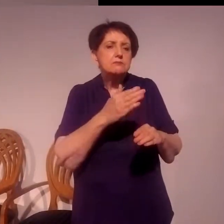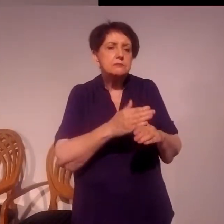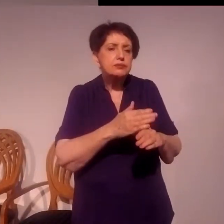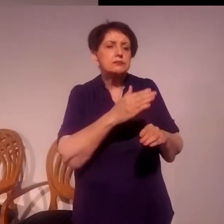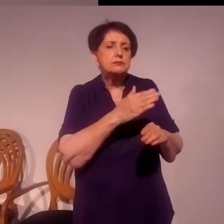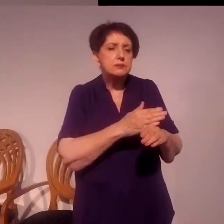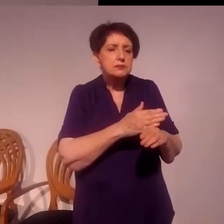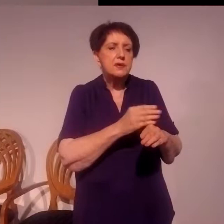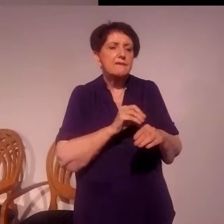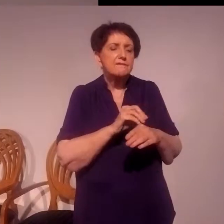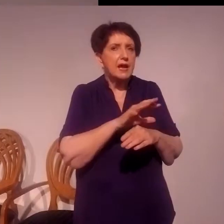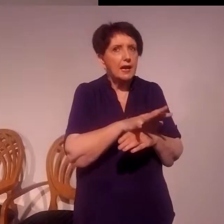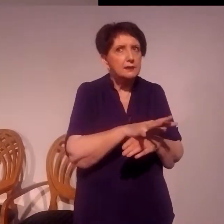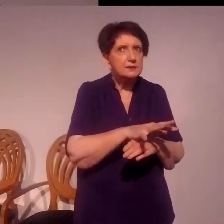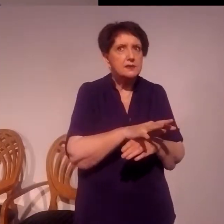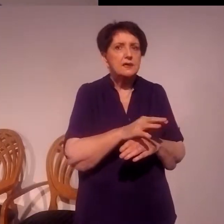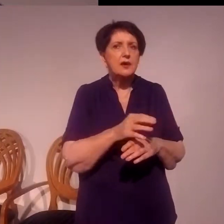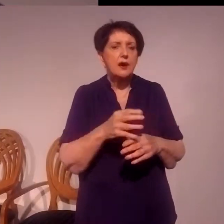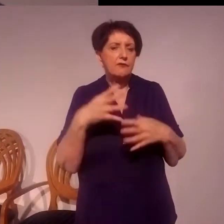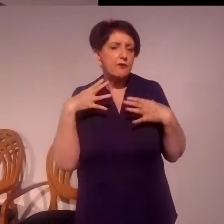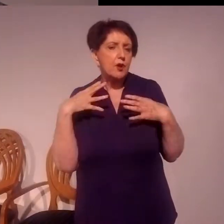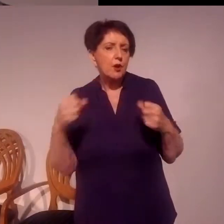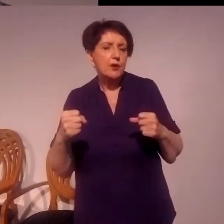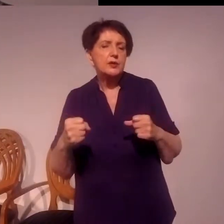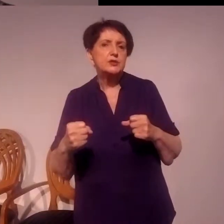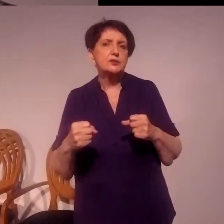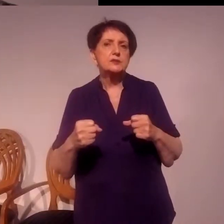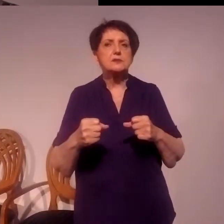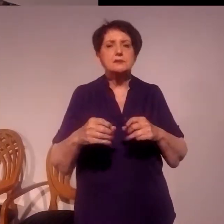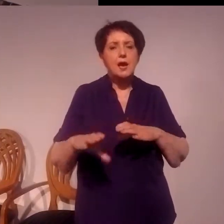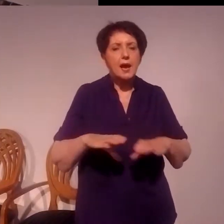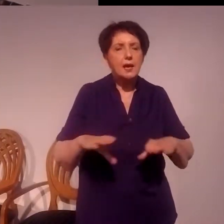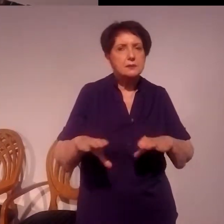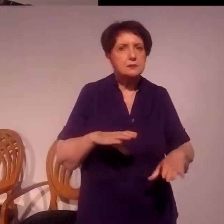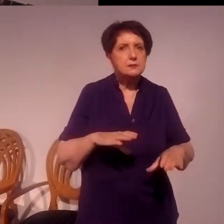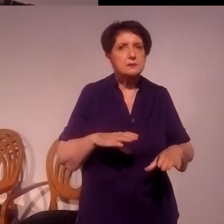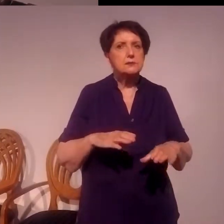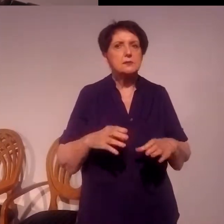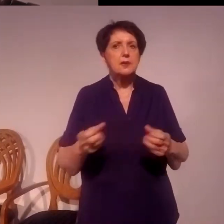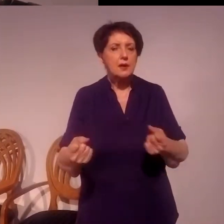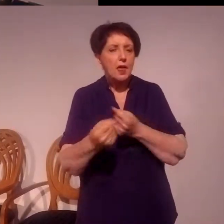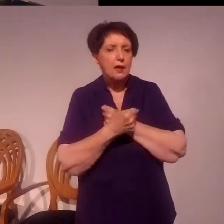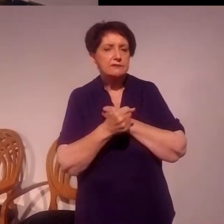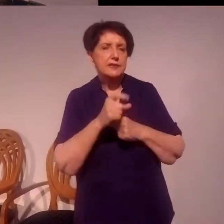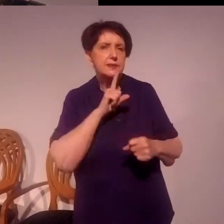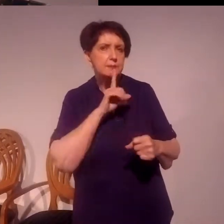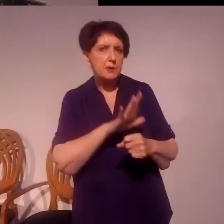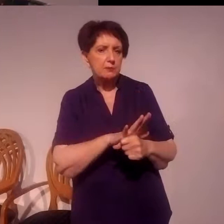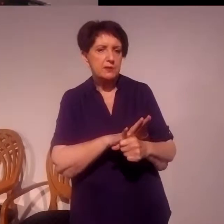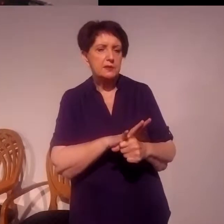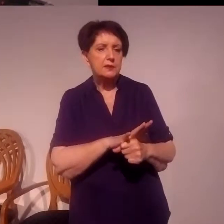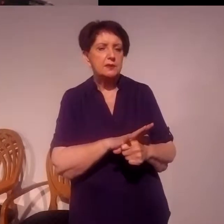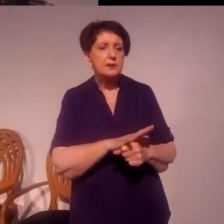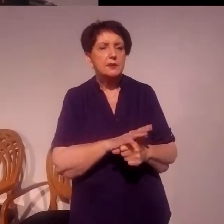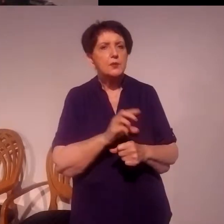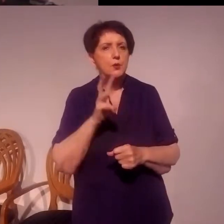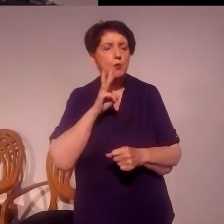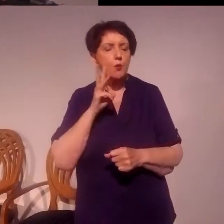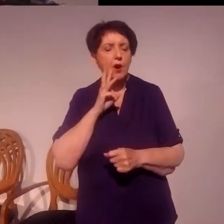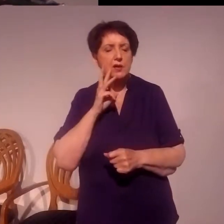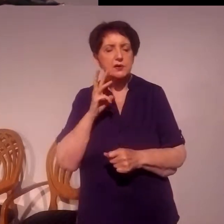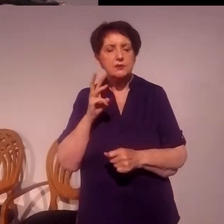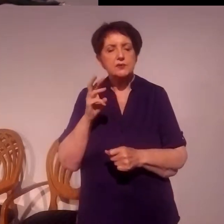of countless acts of courage, love, and commitment. The small drops of water